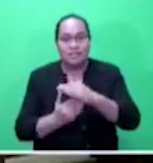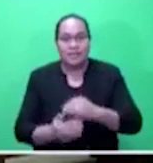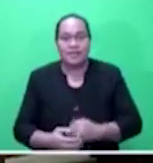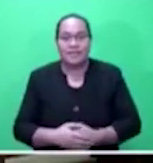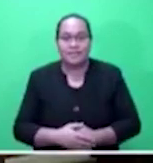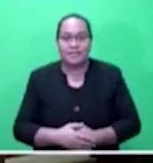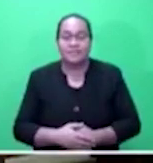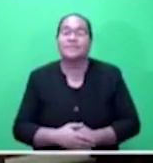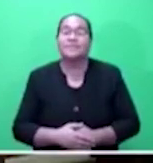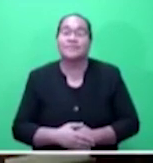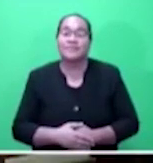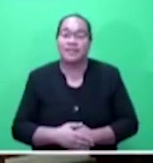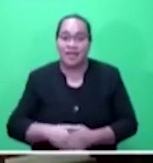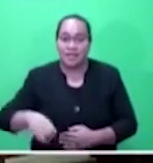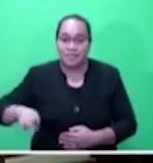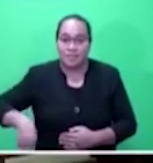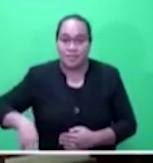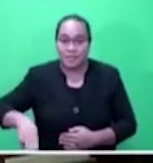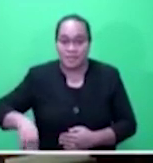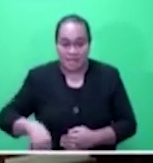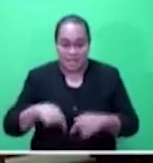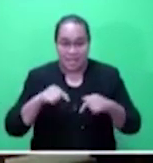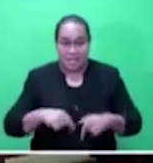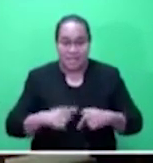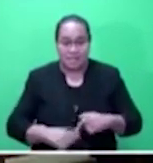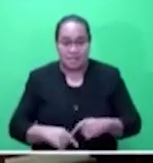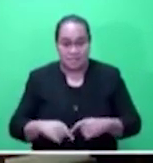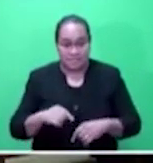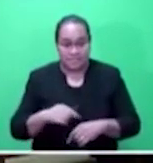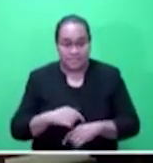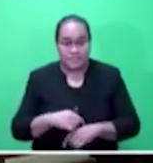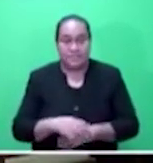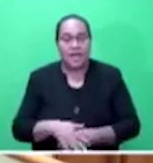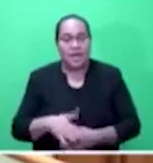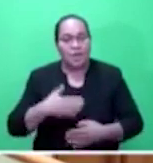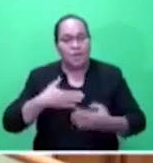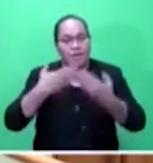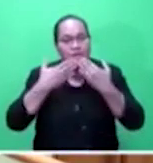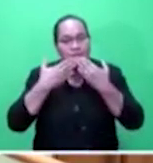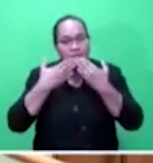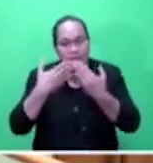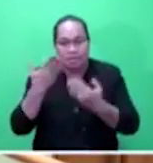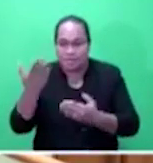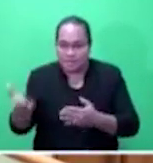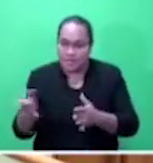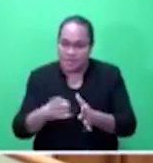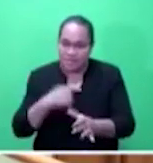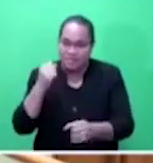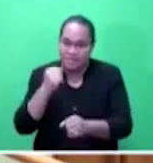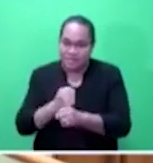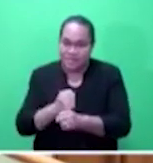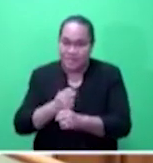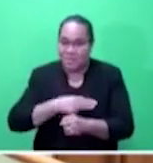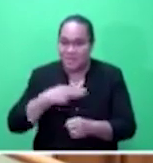Honourable members, at this juncture, I thank the Honourable Attorney General and the Minister for